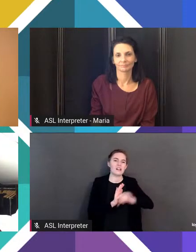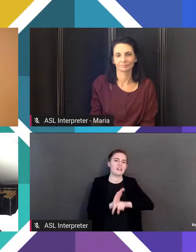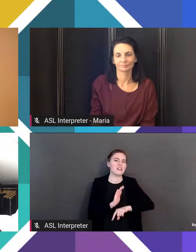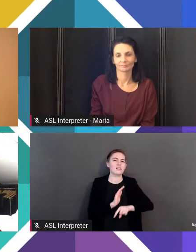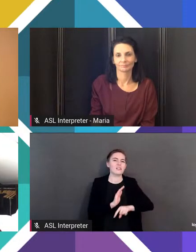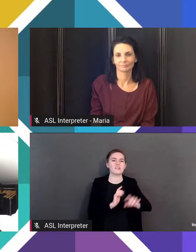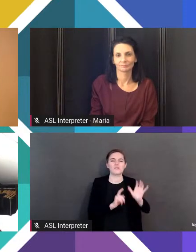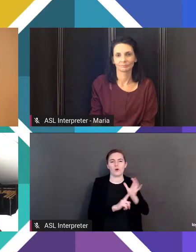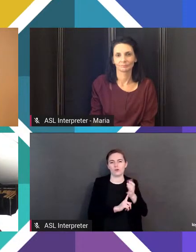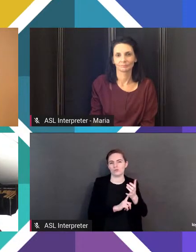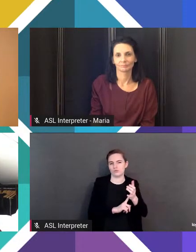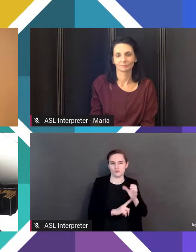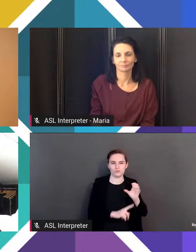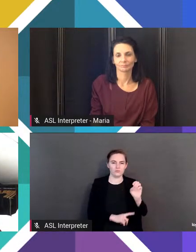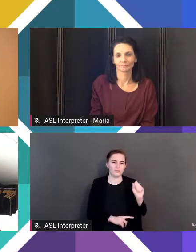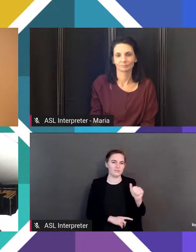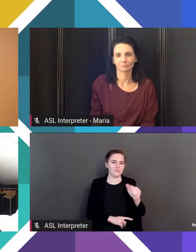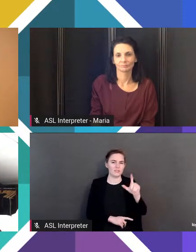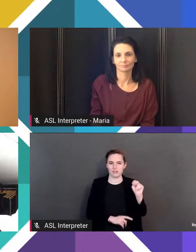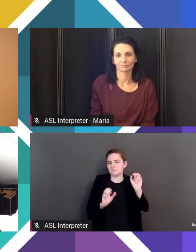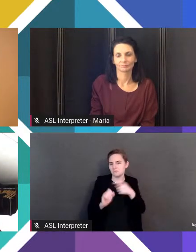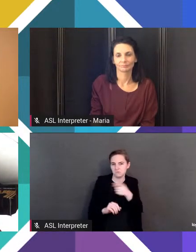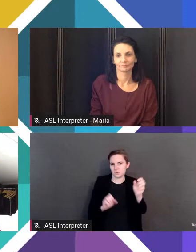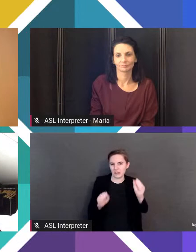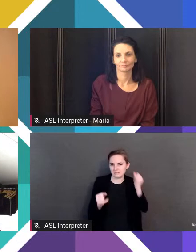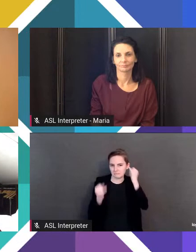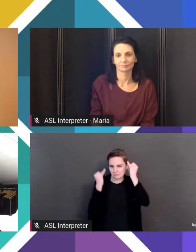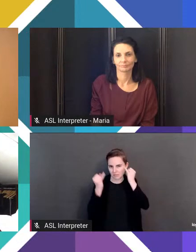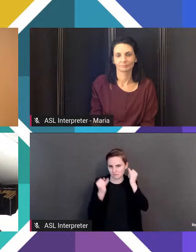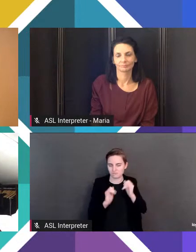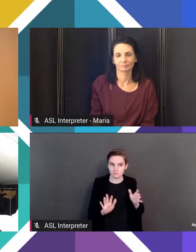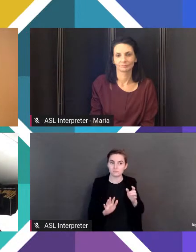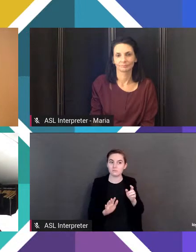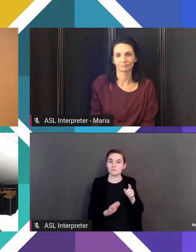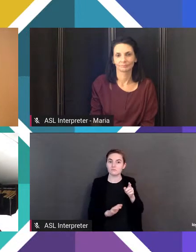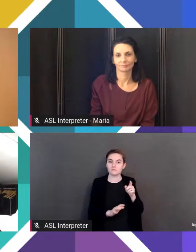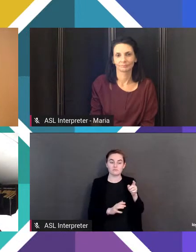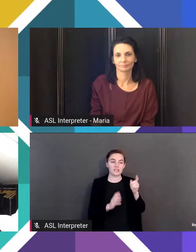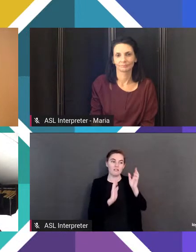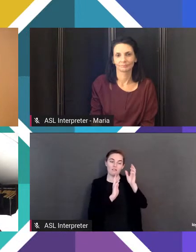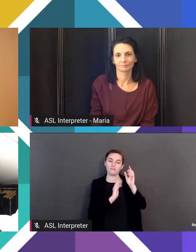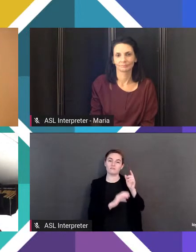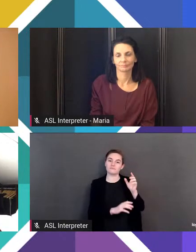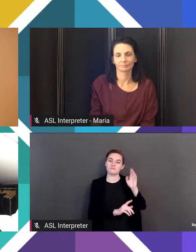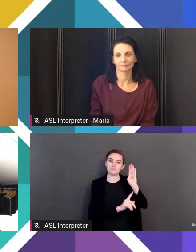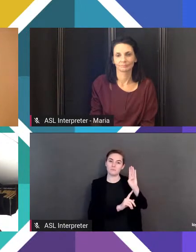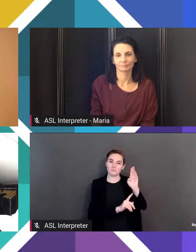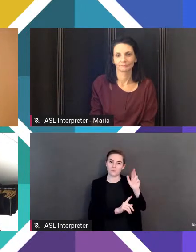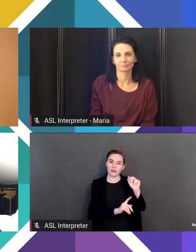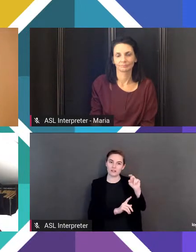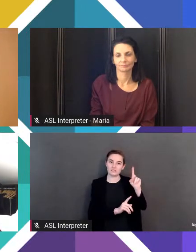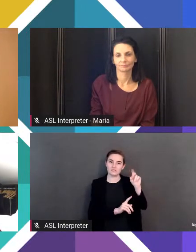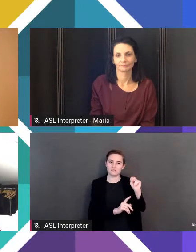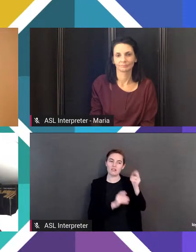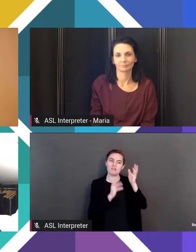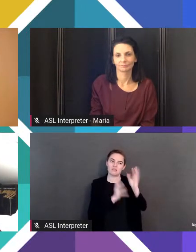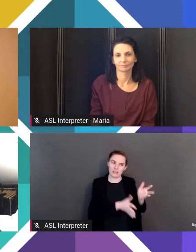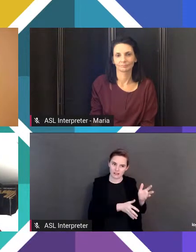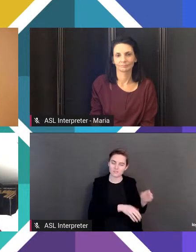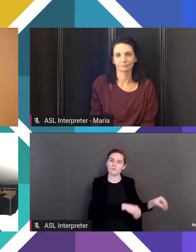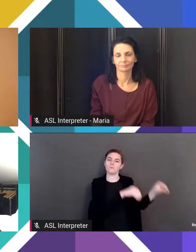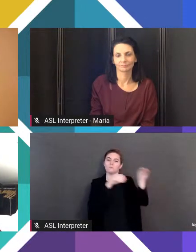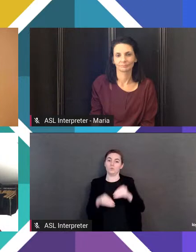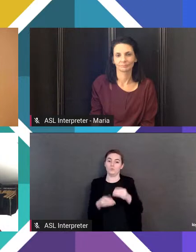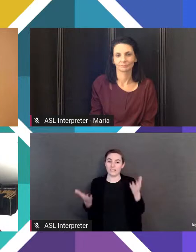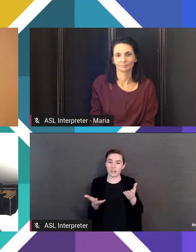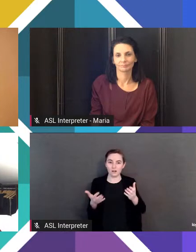can picture what it'd be like, but he came here and opened his own business and like flourished. Like he's been here like over 2 years now. And like